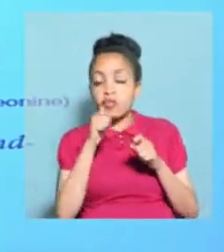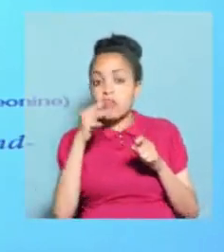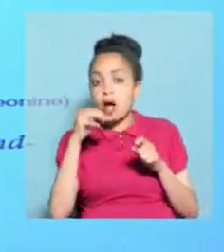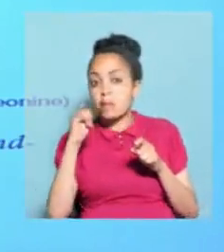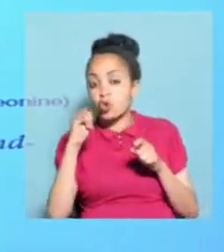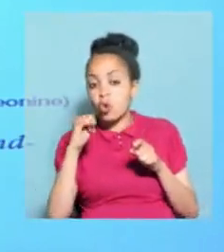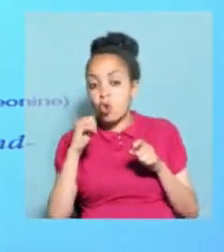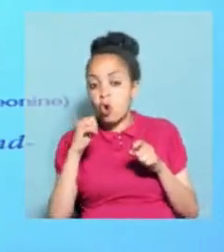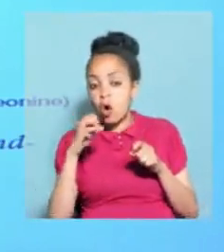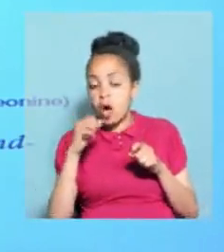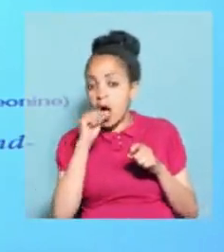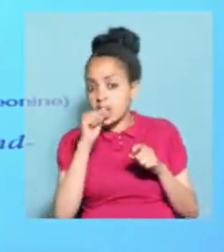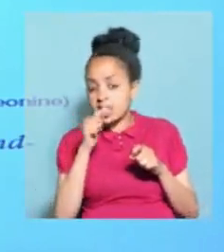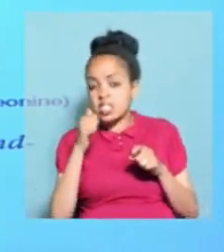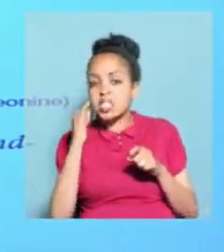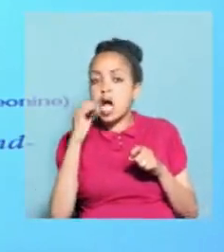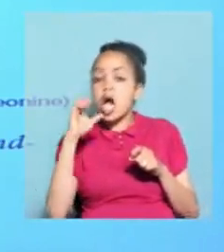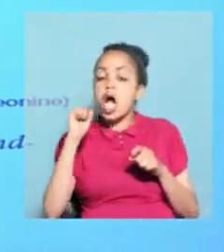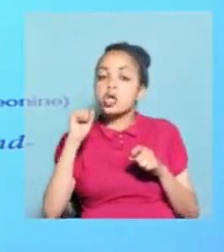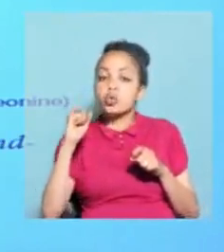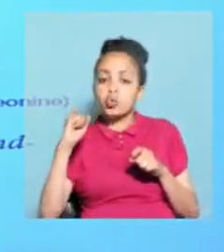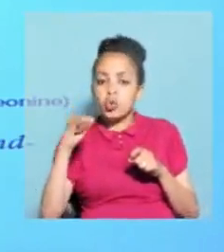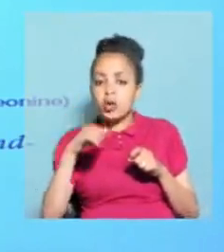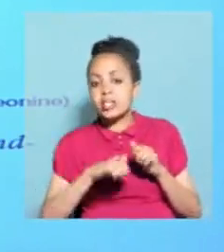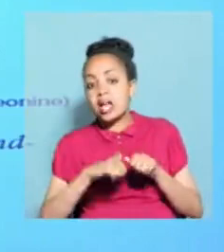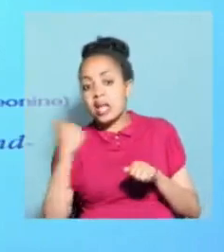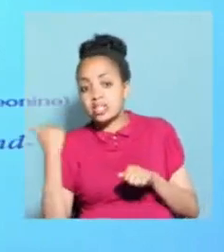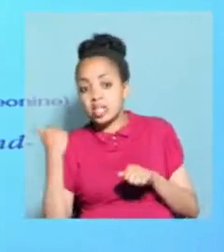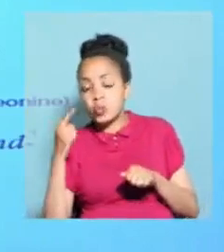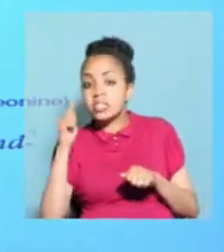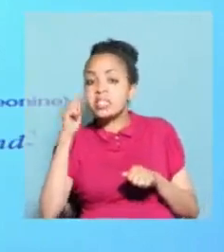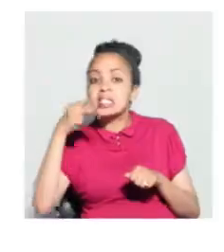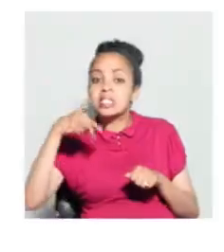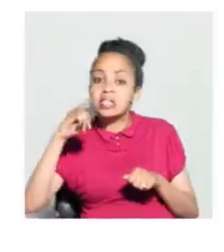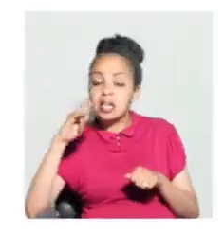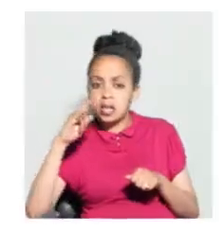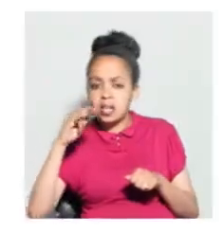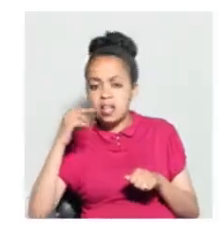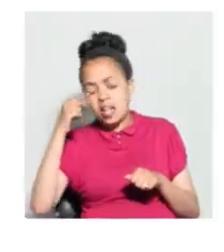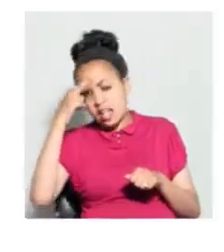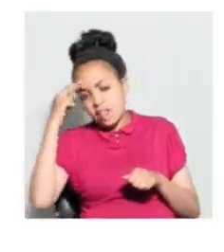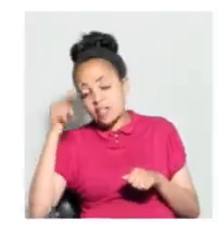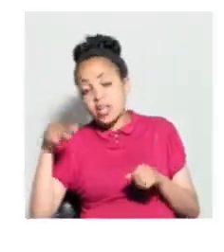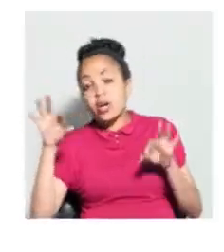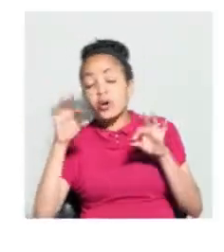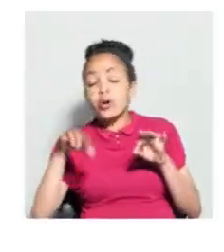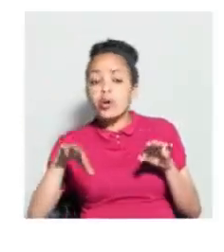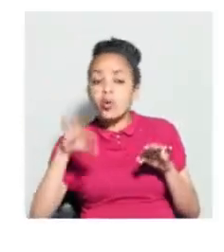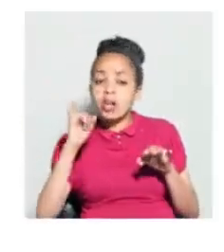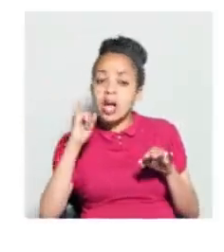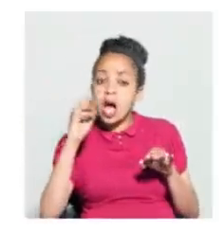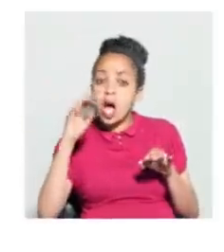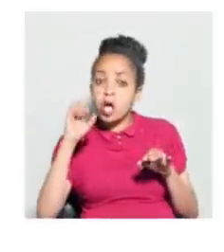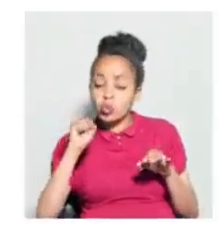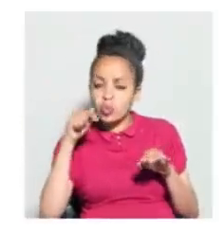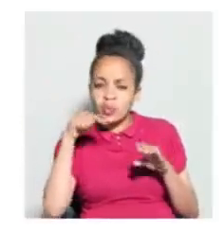is isoleucine. And again, there is threonine. If the requirement of